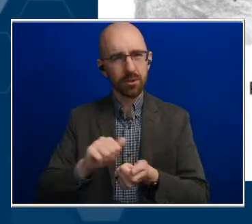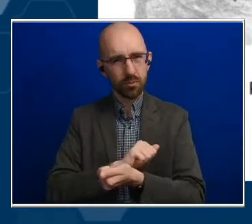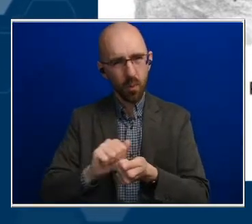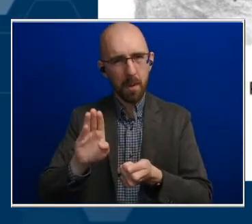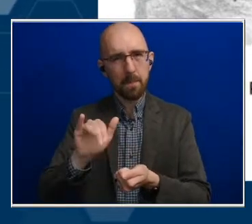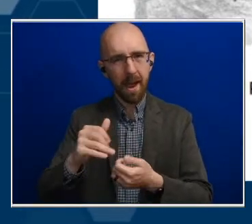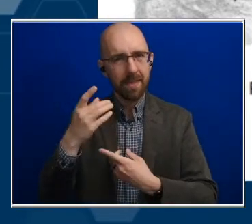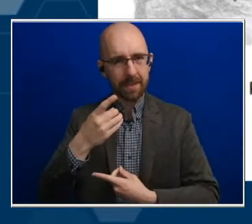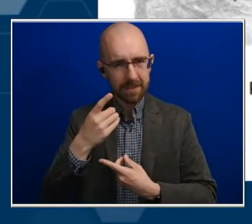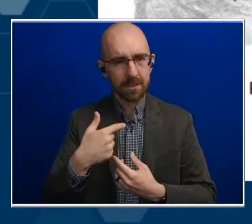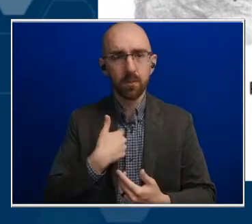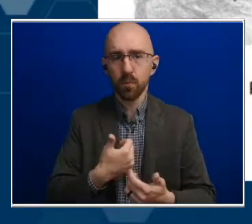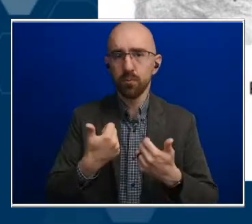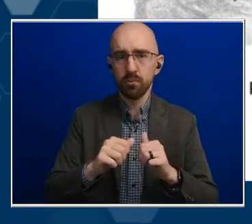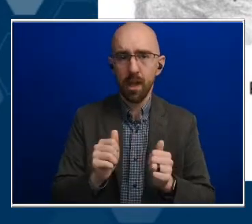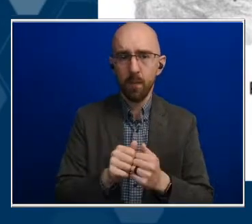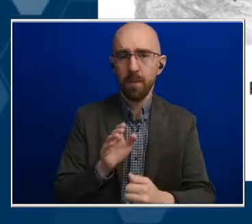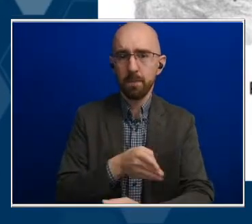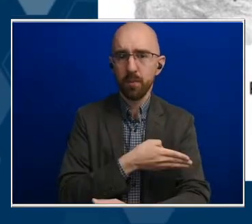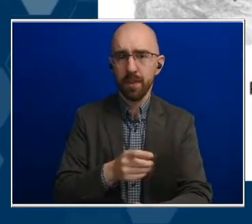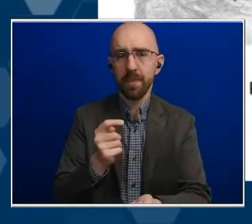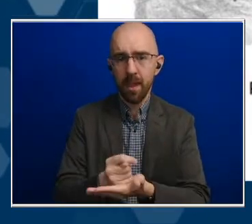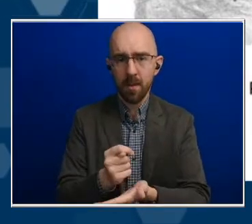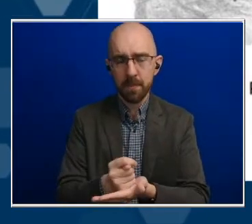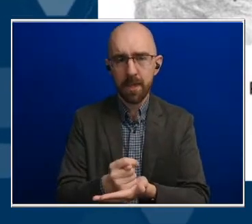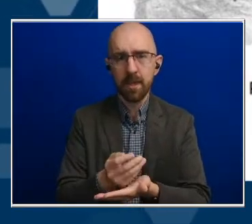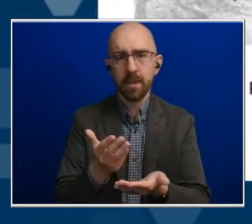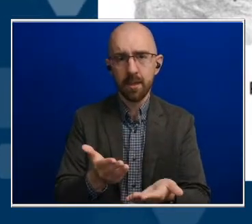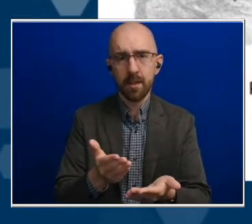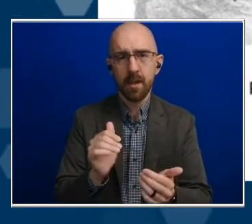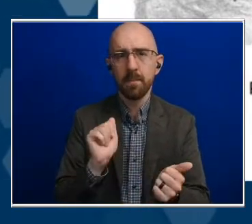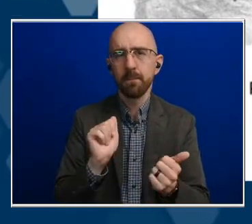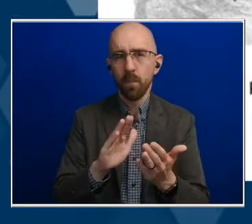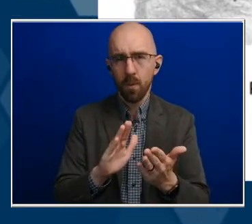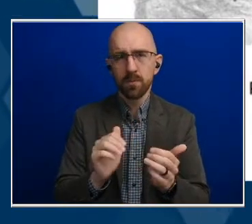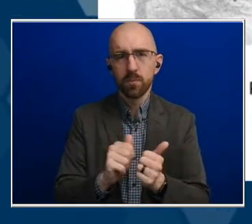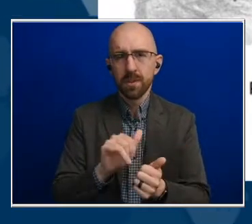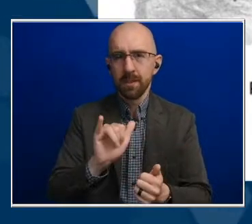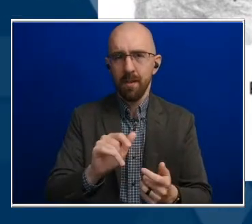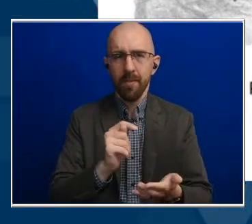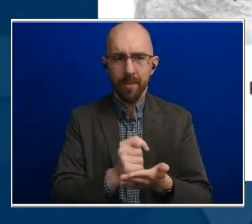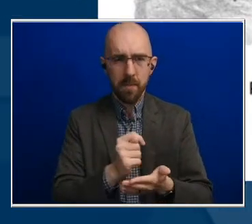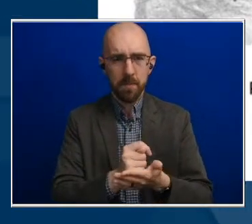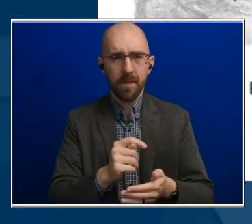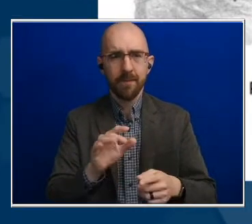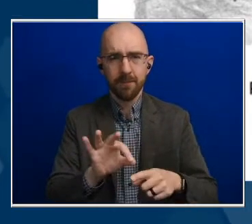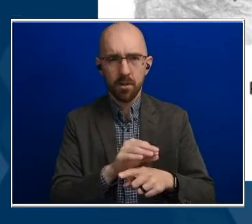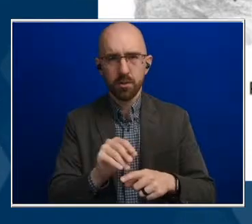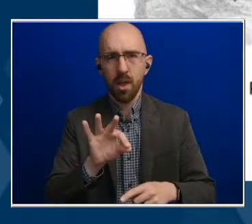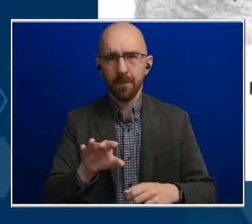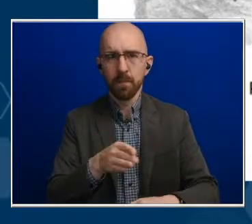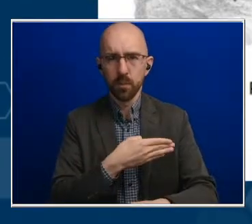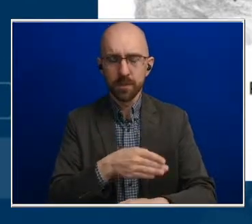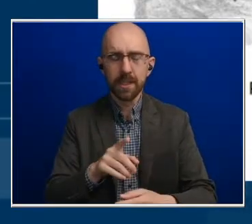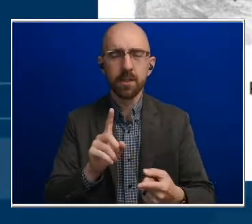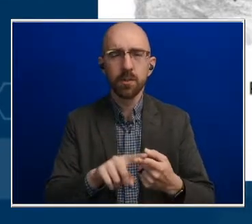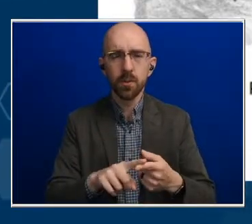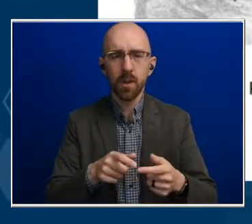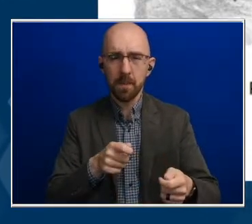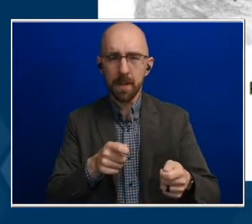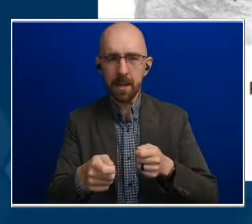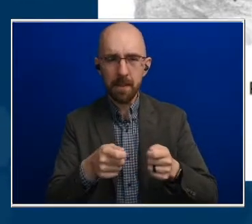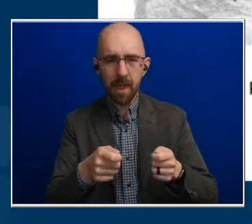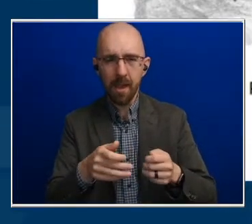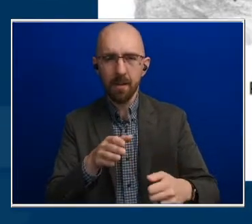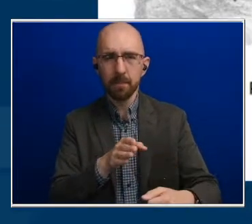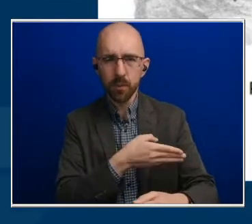our music therapy approach with this therapeutic function of music to manipulate the music in such a way